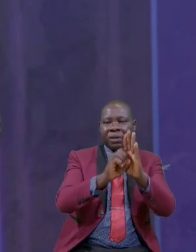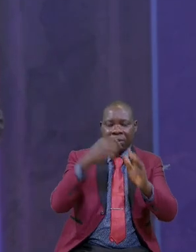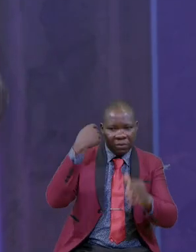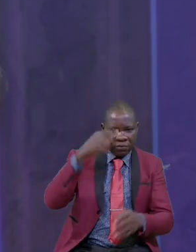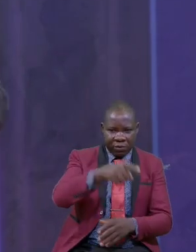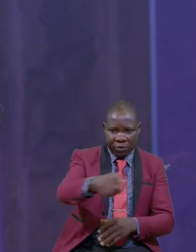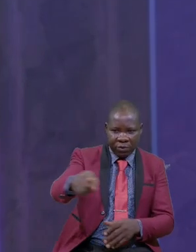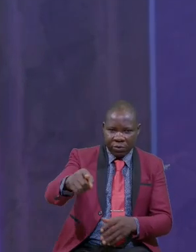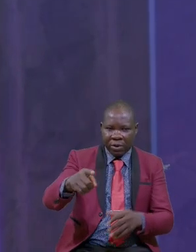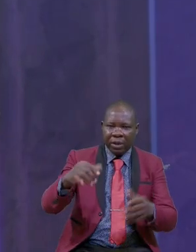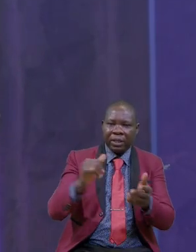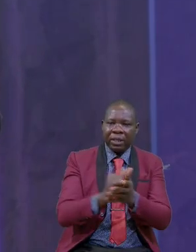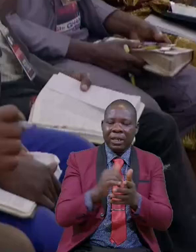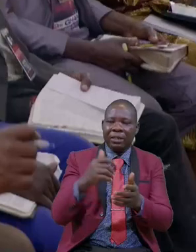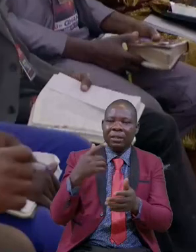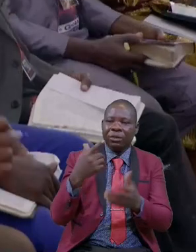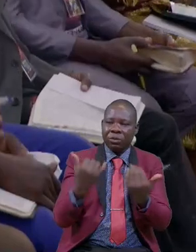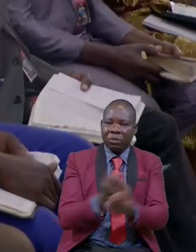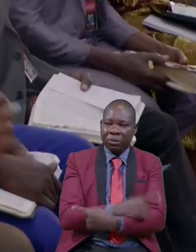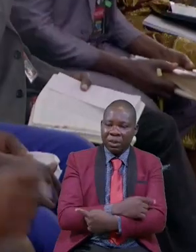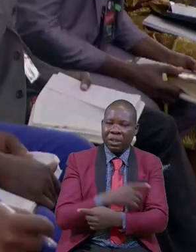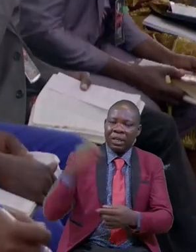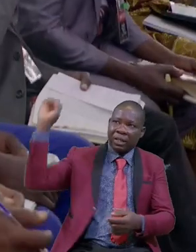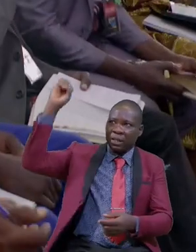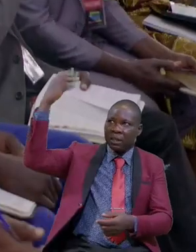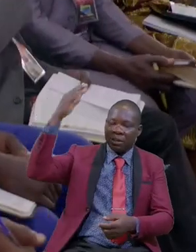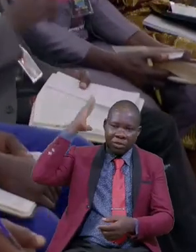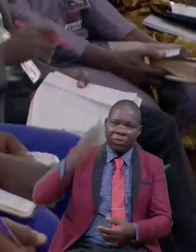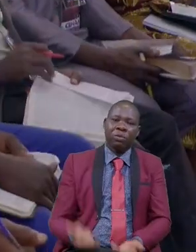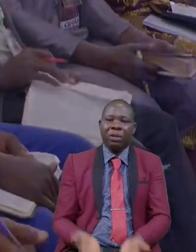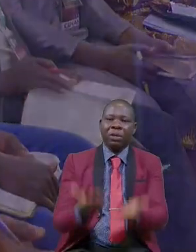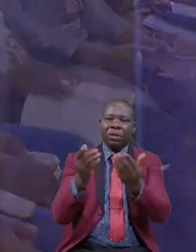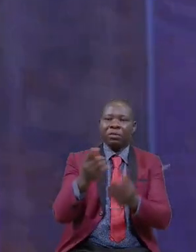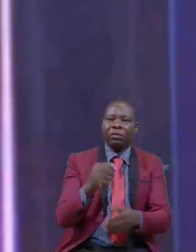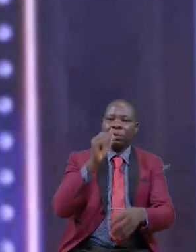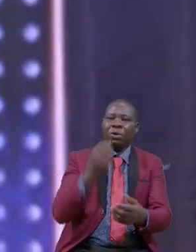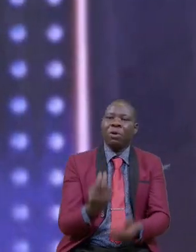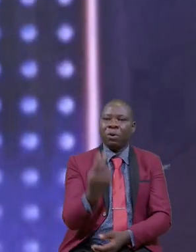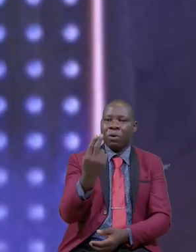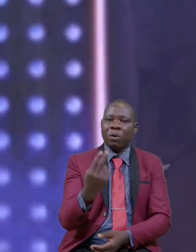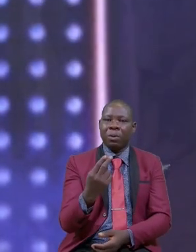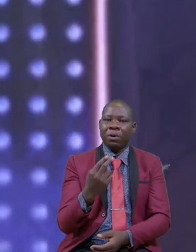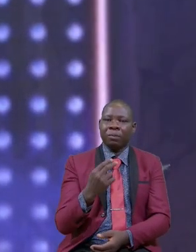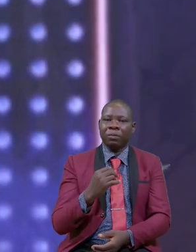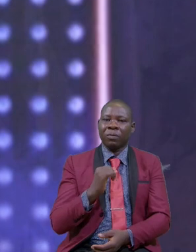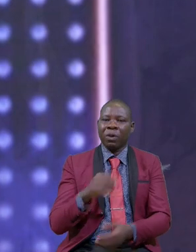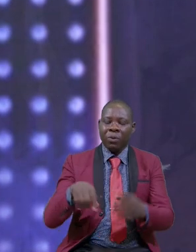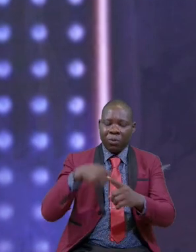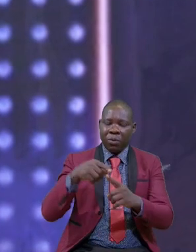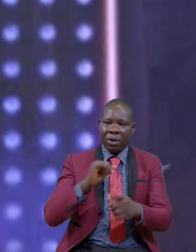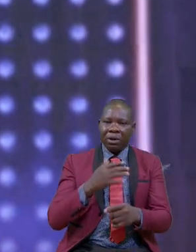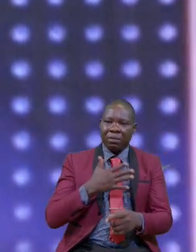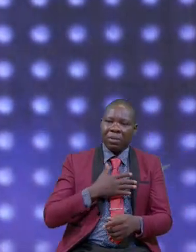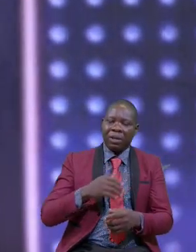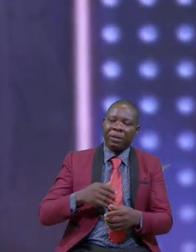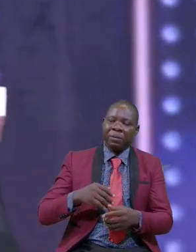la grâce lift you va t'élever. And what my fellow brother was frère, talking about. Ce dont faisait